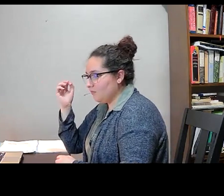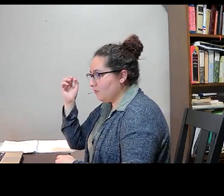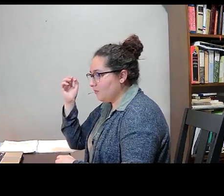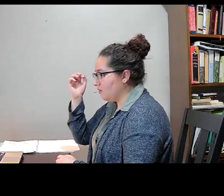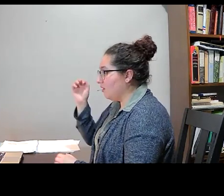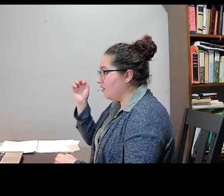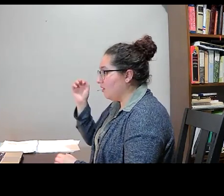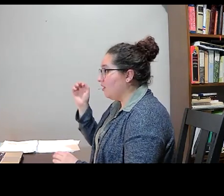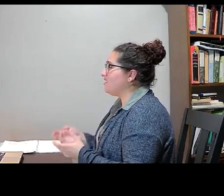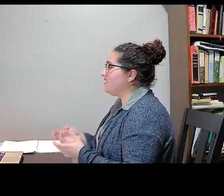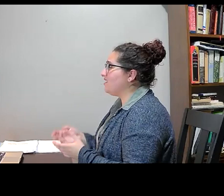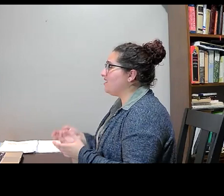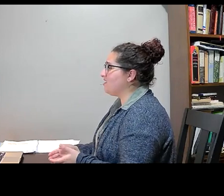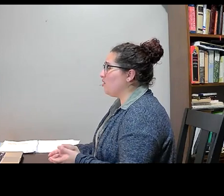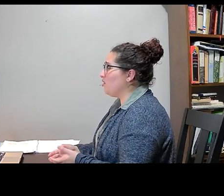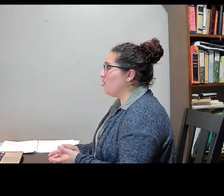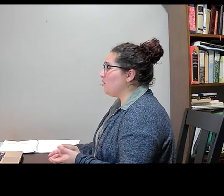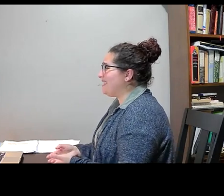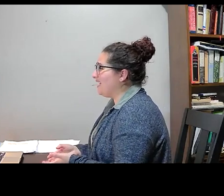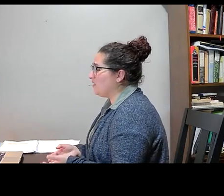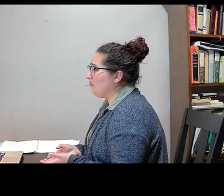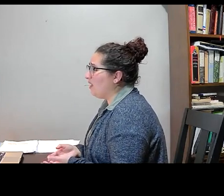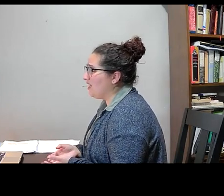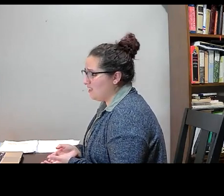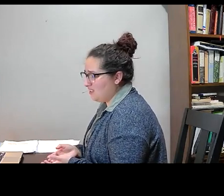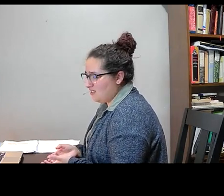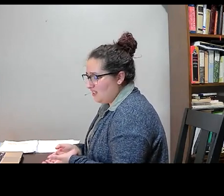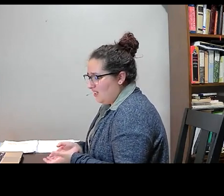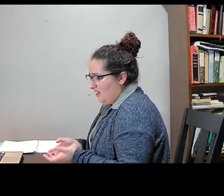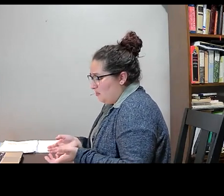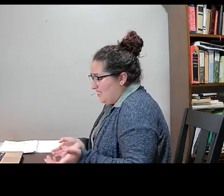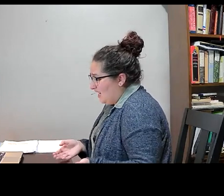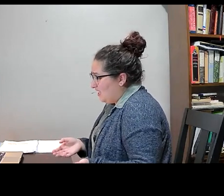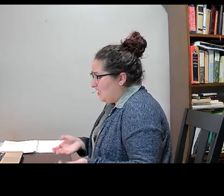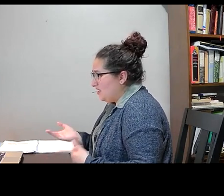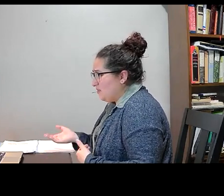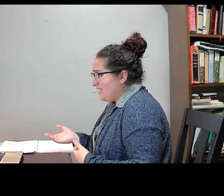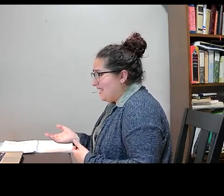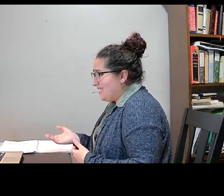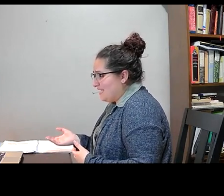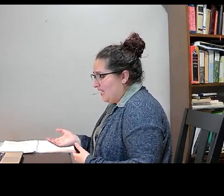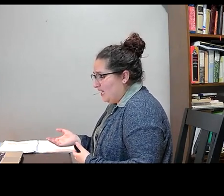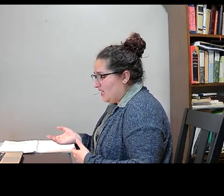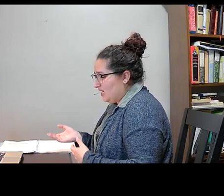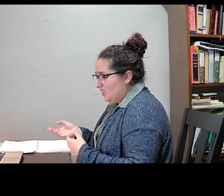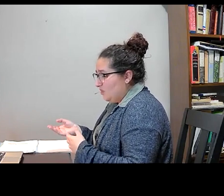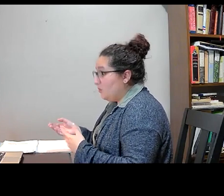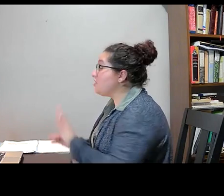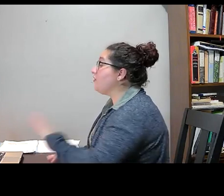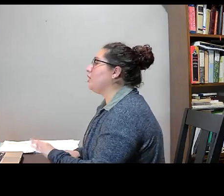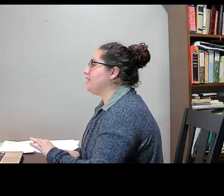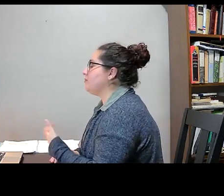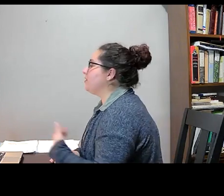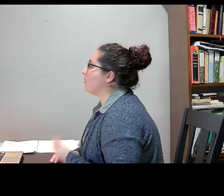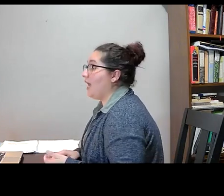say. It's just nobody's died in months. Everyone's young here and no one's getting sick. Which